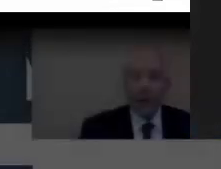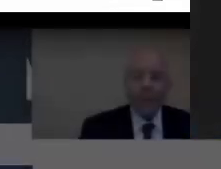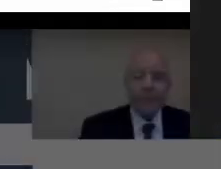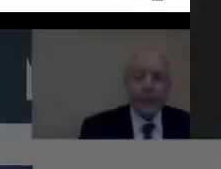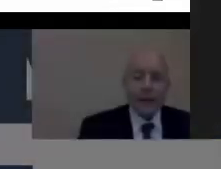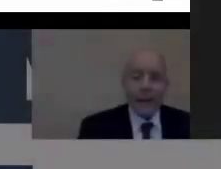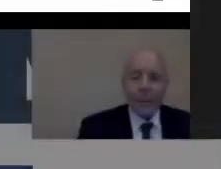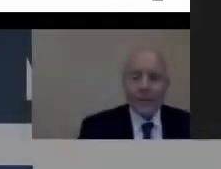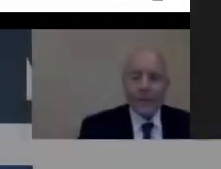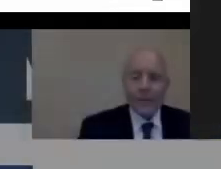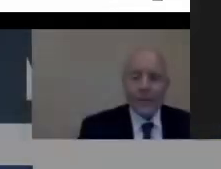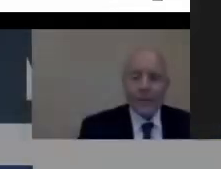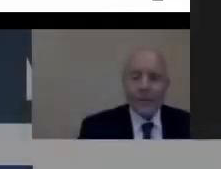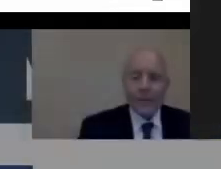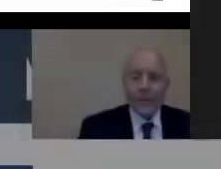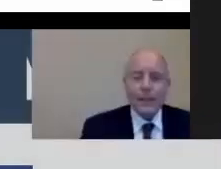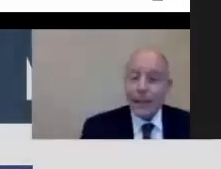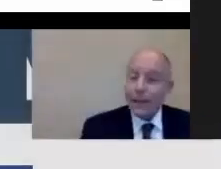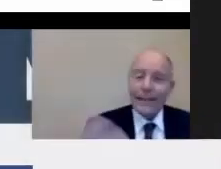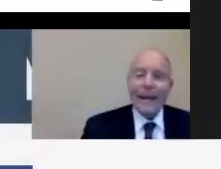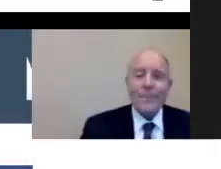Hello, everyone. I want to thank you for the